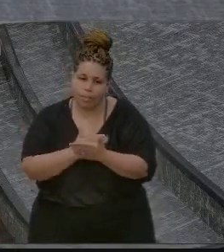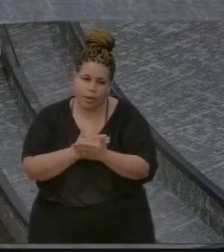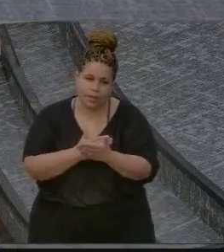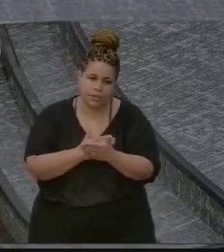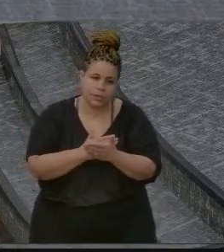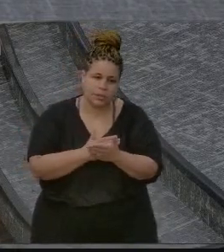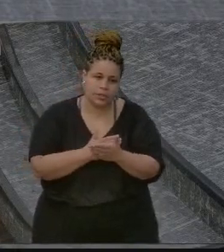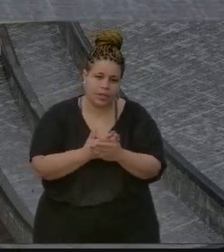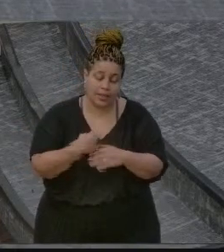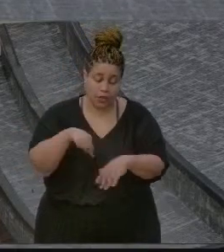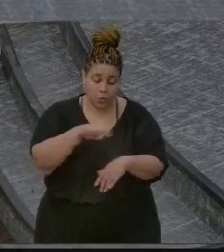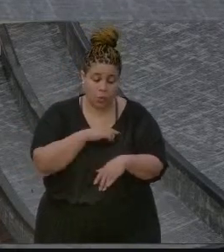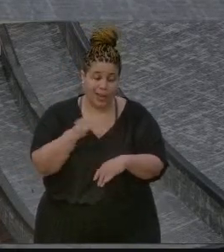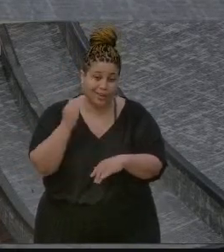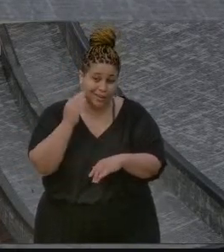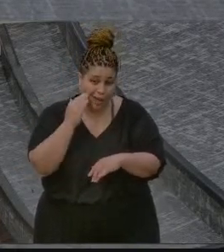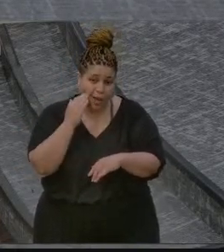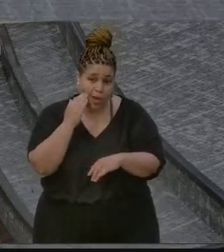past, because